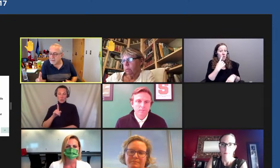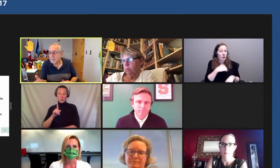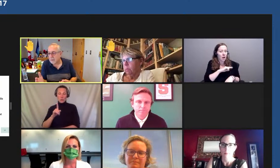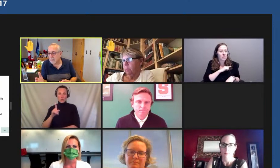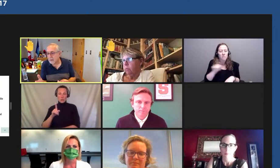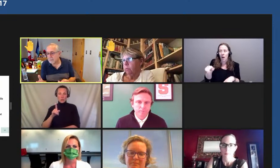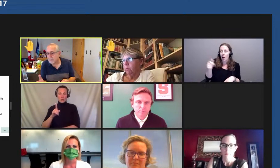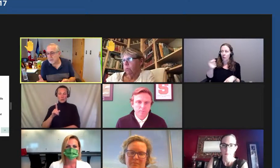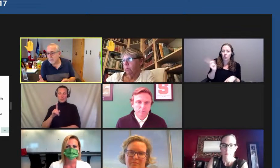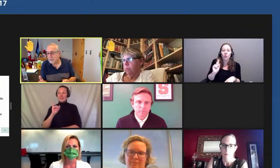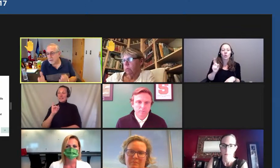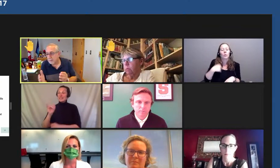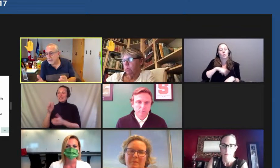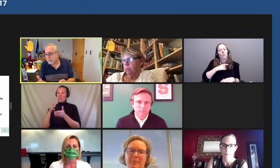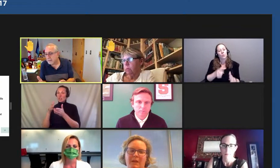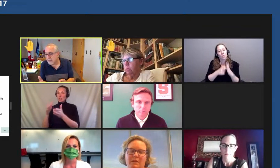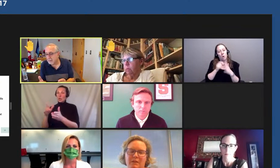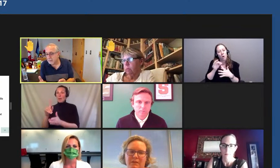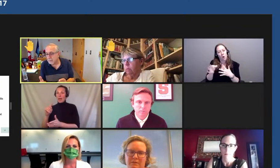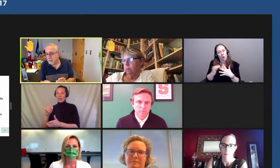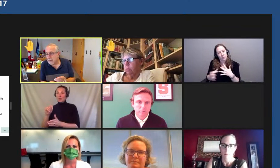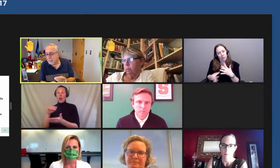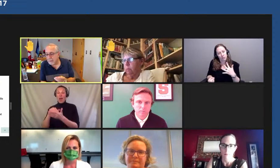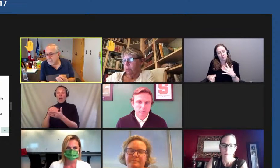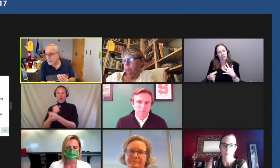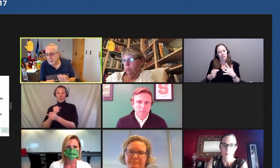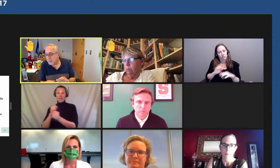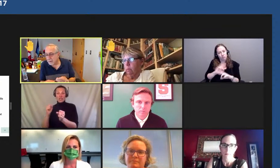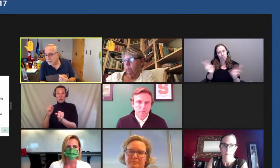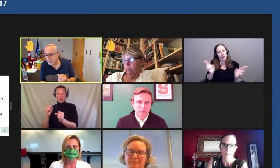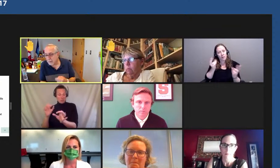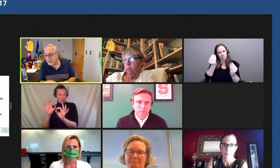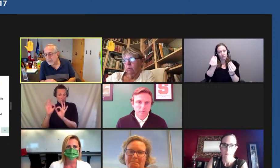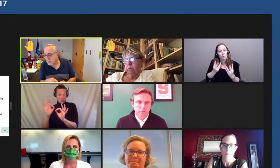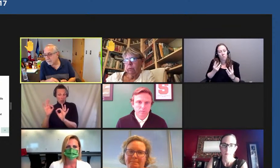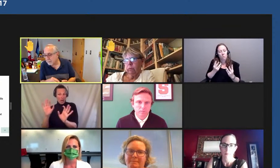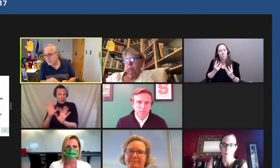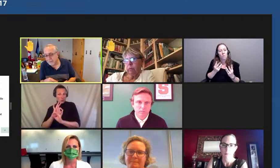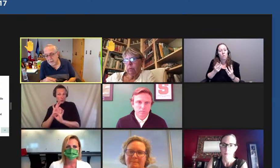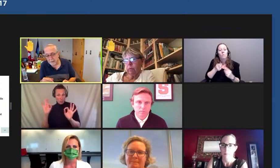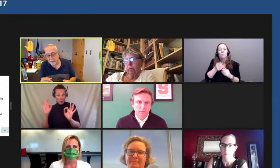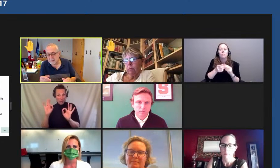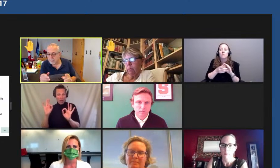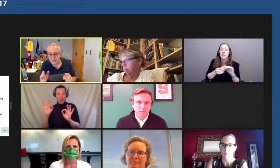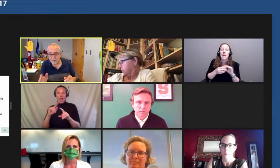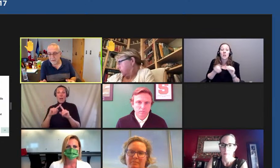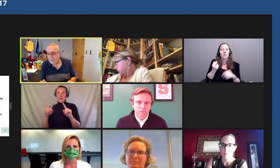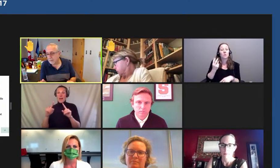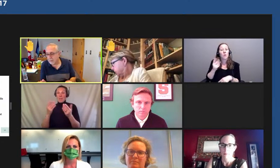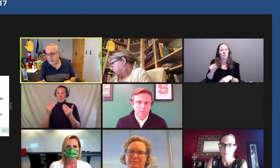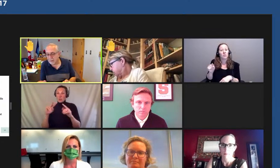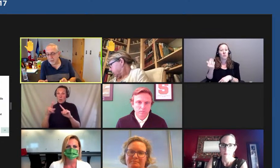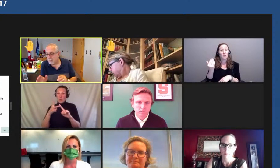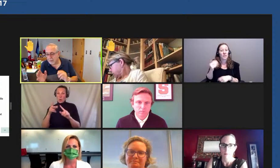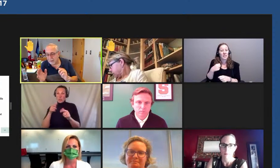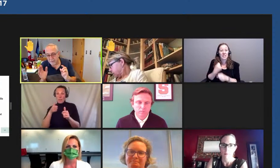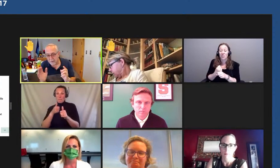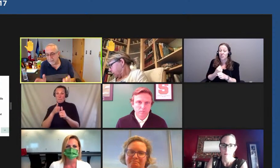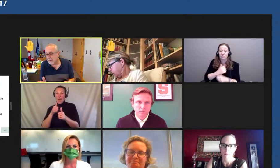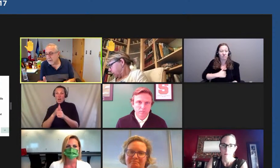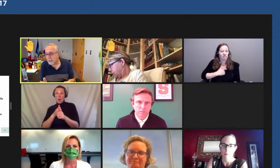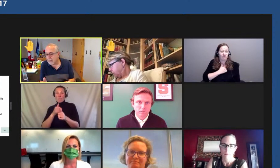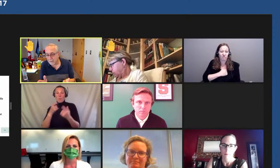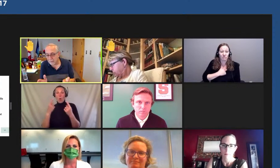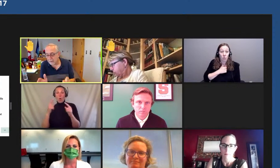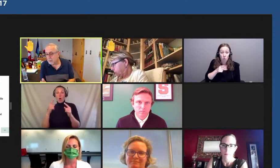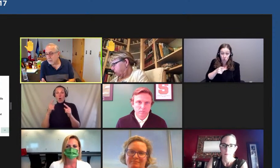We need some of those options to be on the table. I mean, when you say 12 to 15 years, I'm sorry to correct you, but if you can